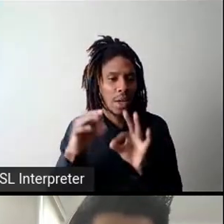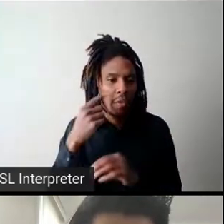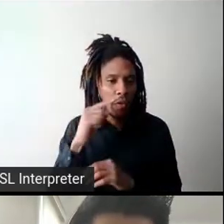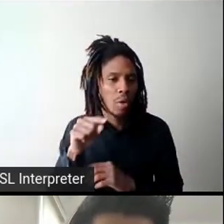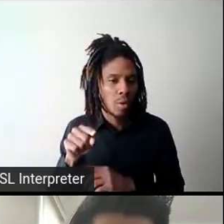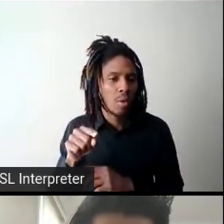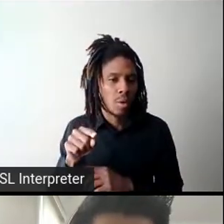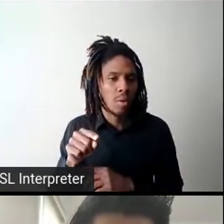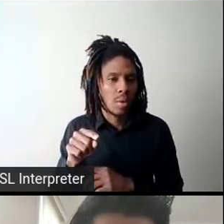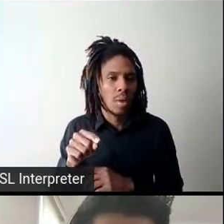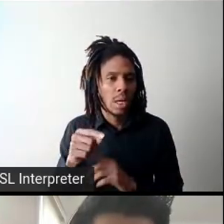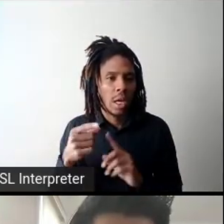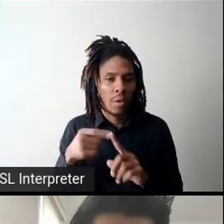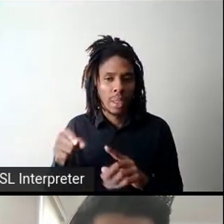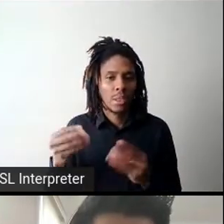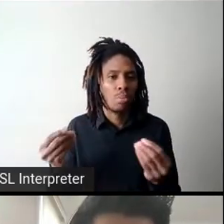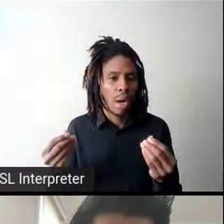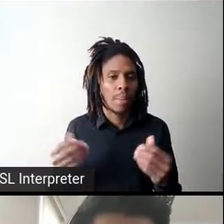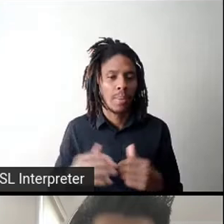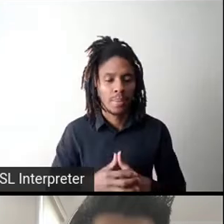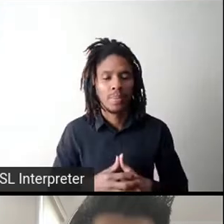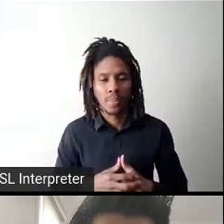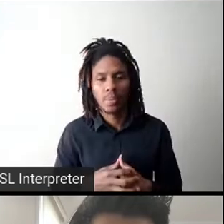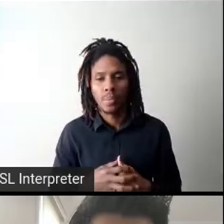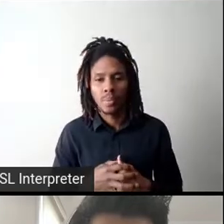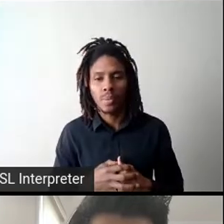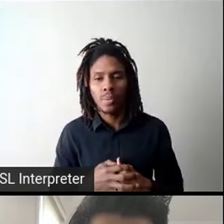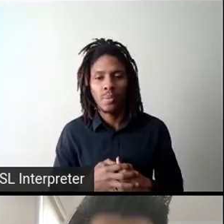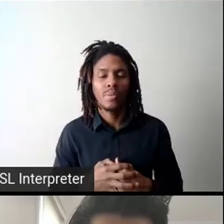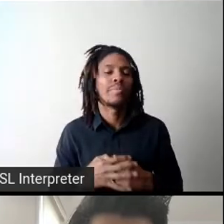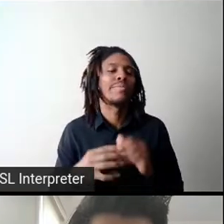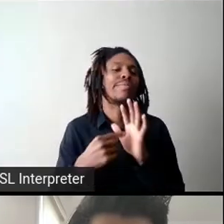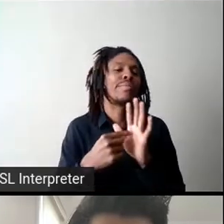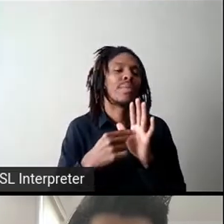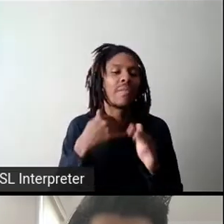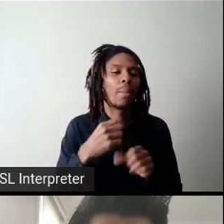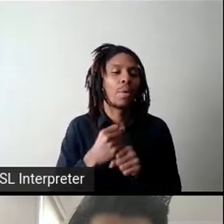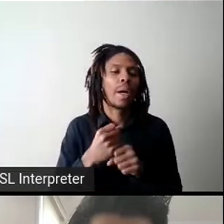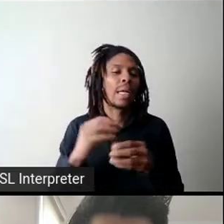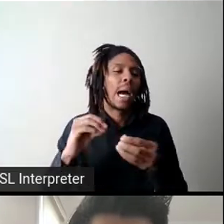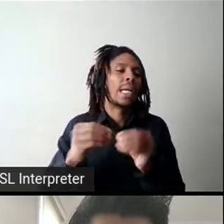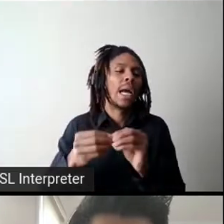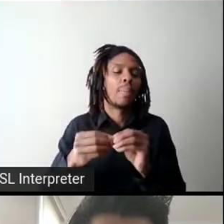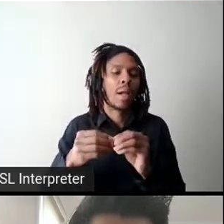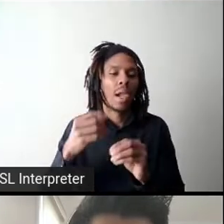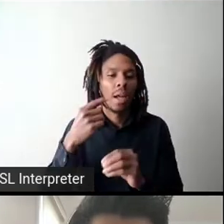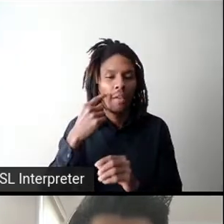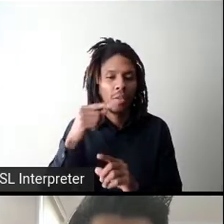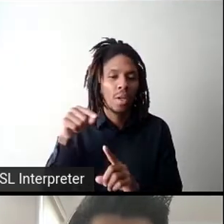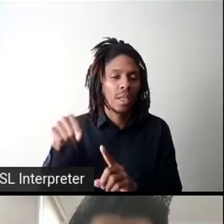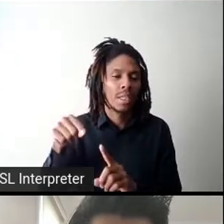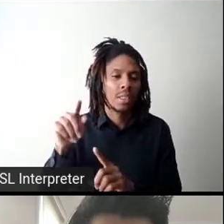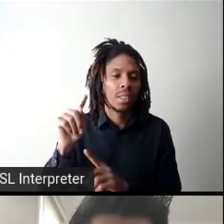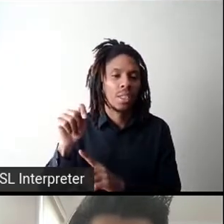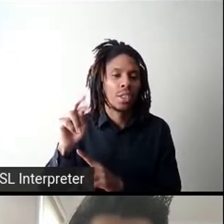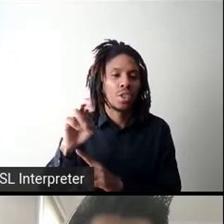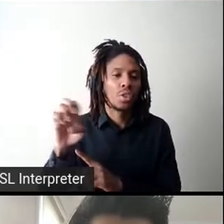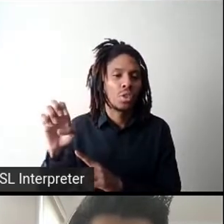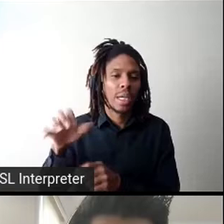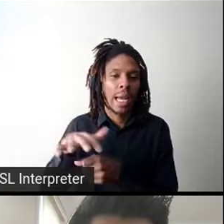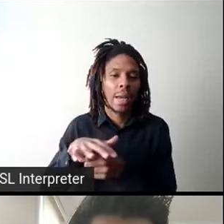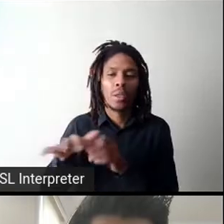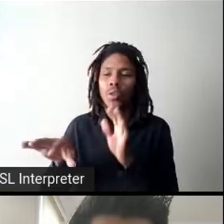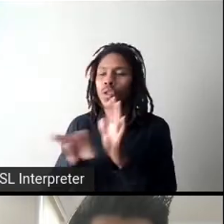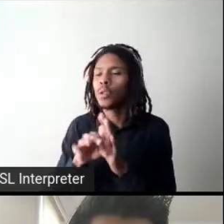the value for from this property. So for instance, I'm going to create a value for this pet-friendly retreat area and